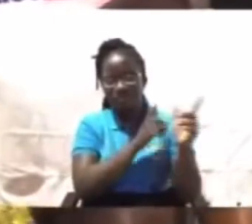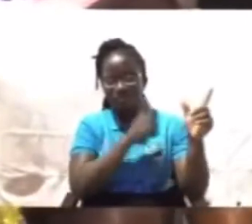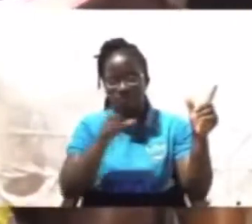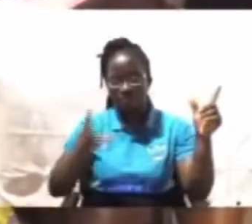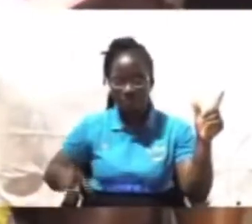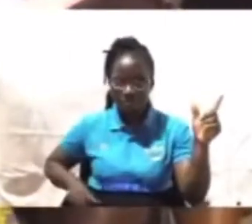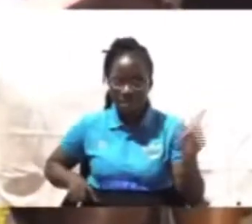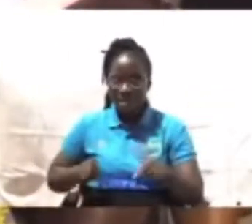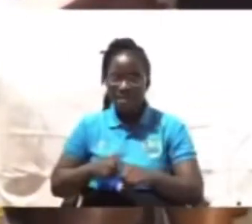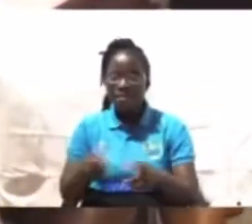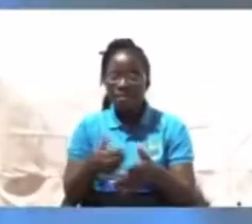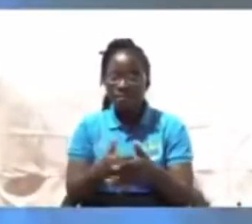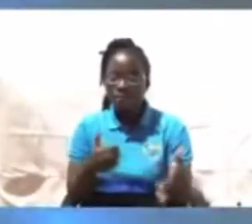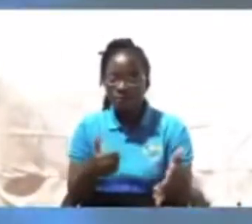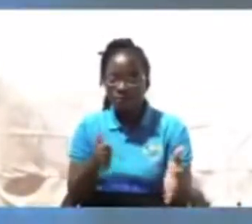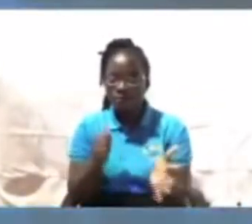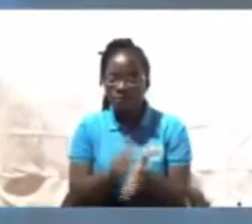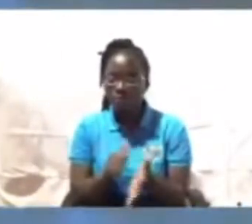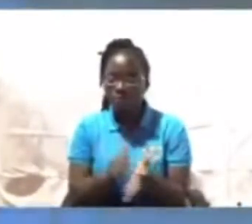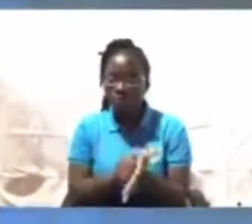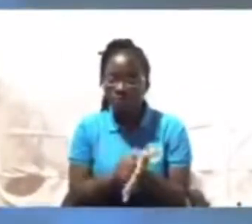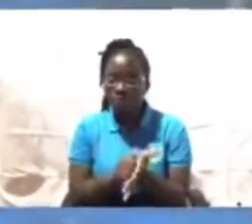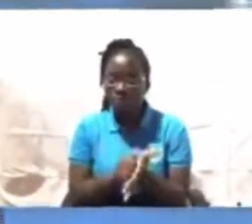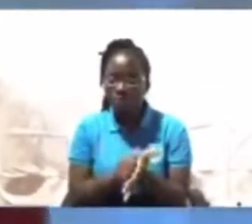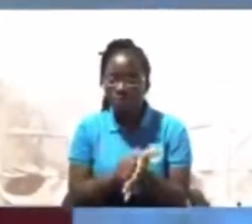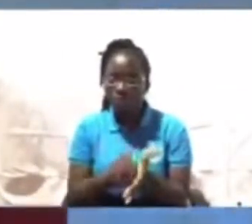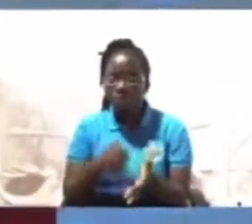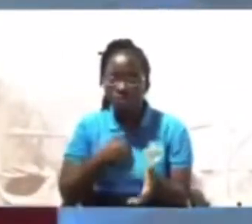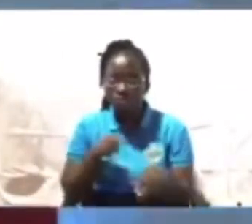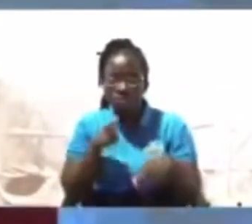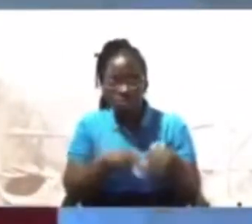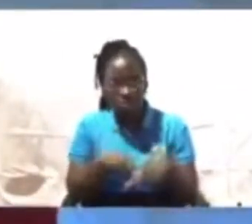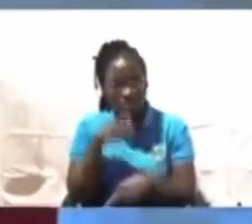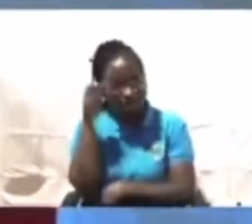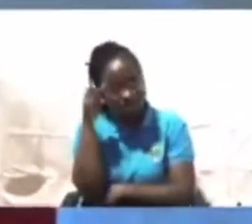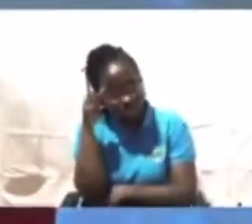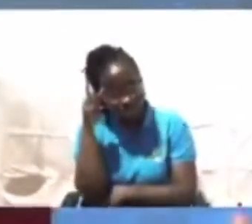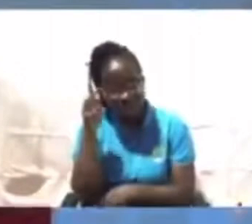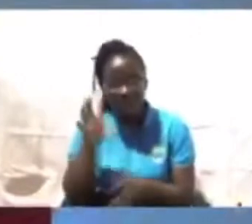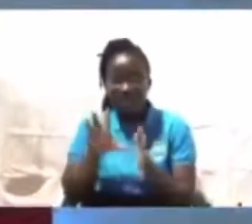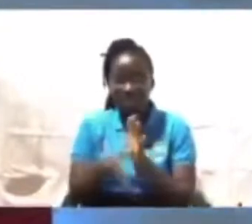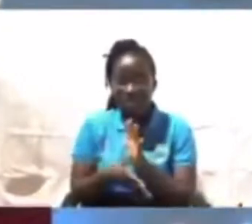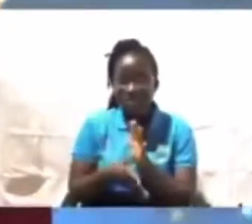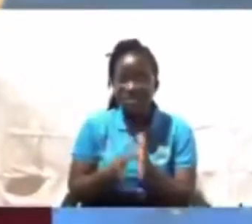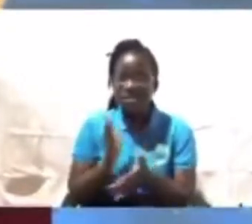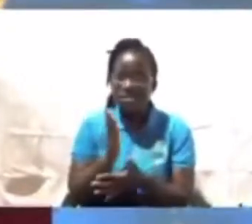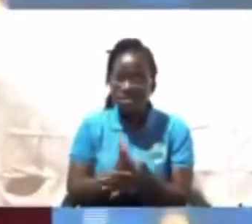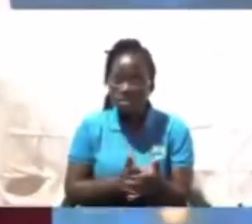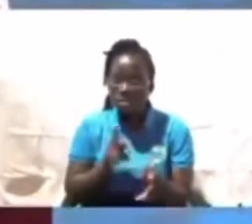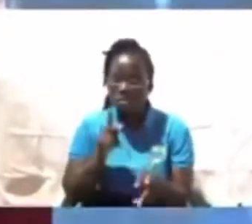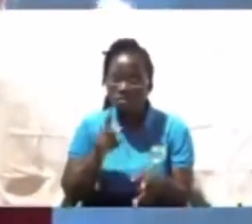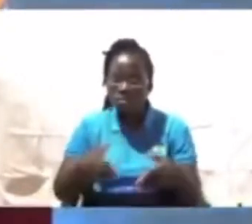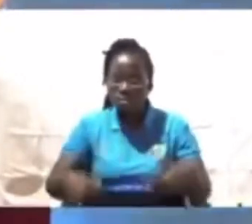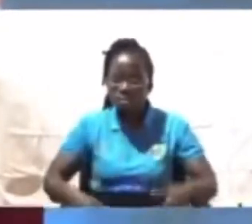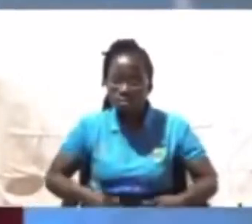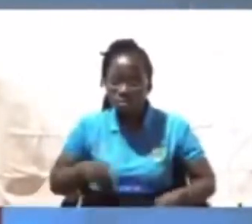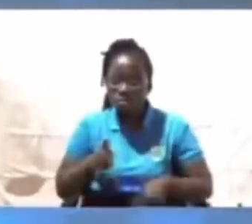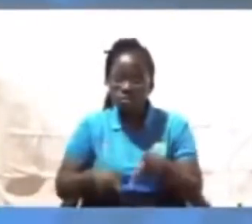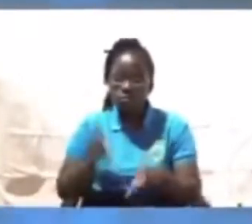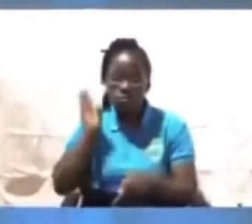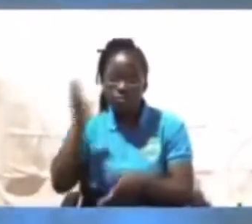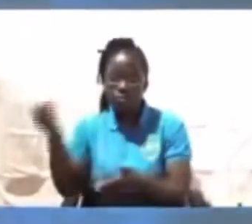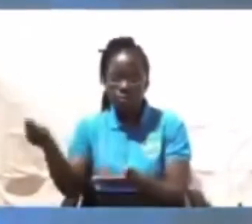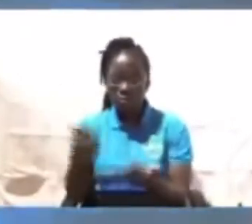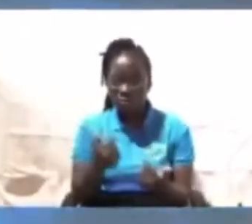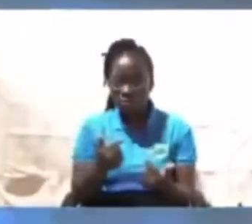before that no mitiwana abusiamu mbrenti abuabo mu no mu aba nana ye pese obekum wo